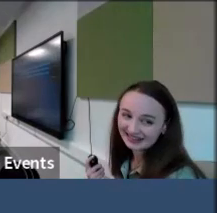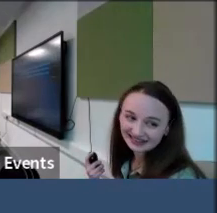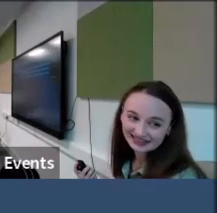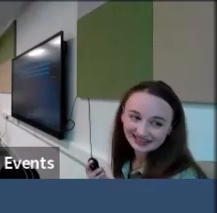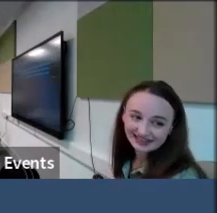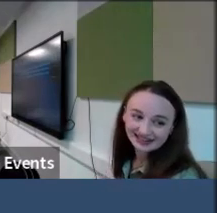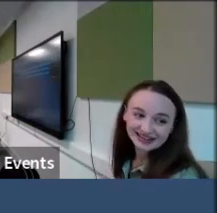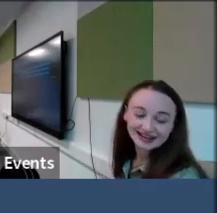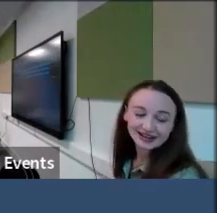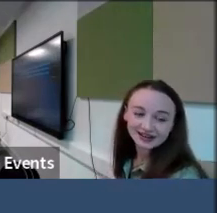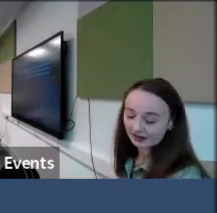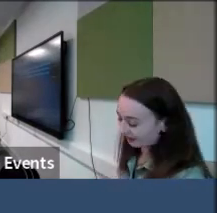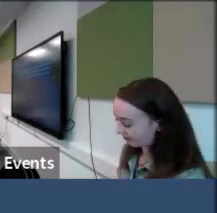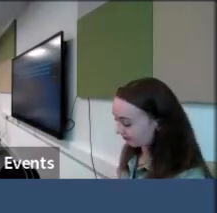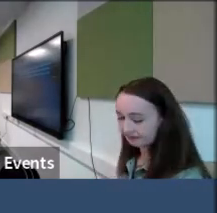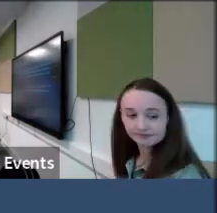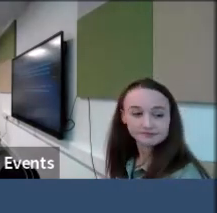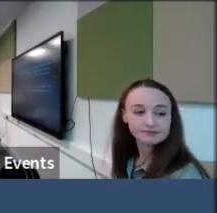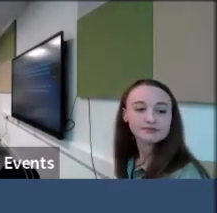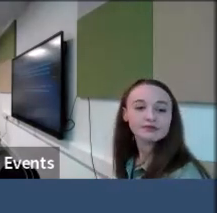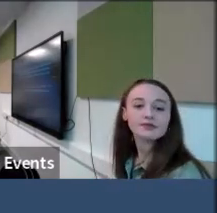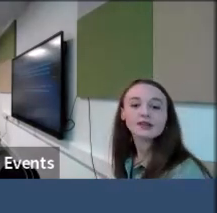that.